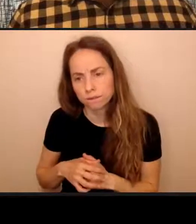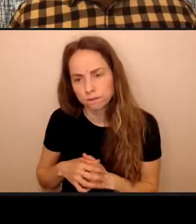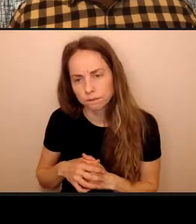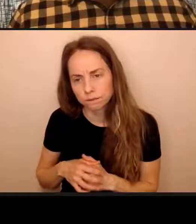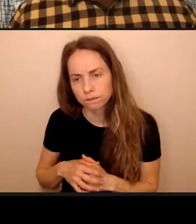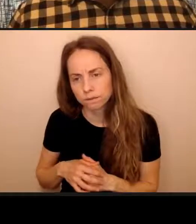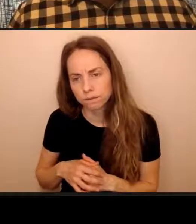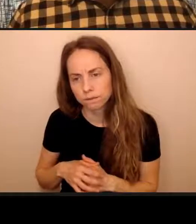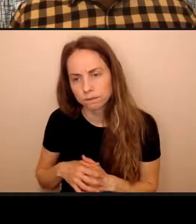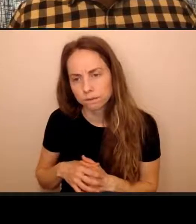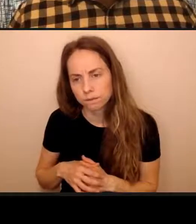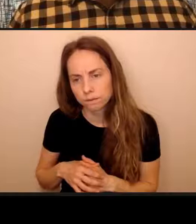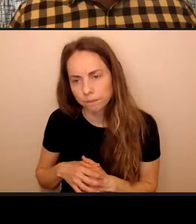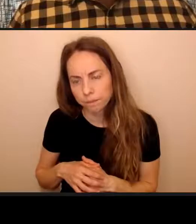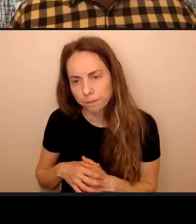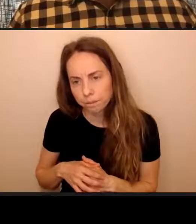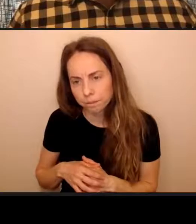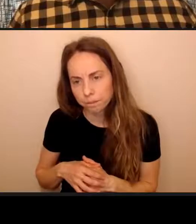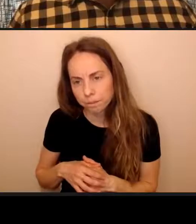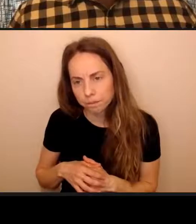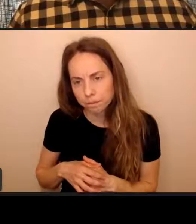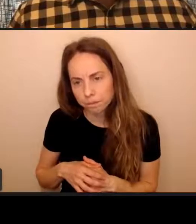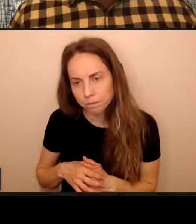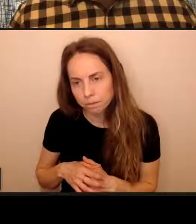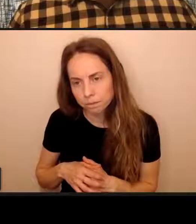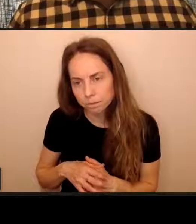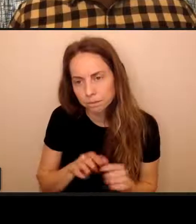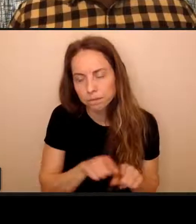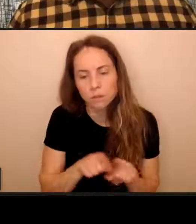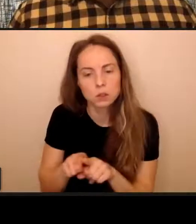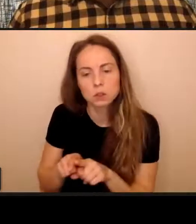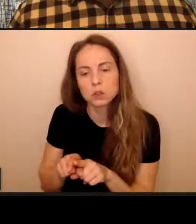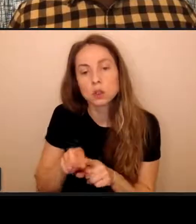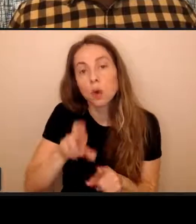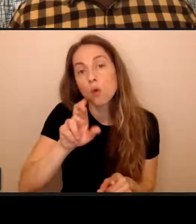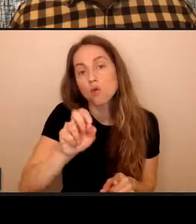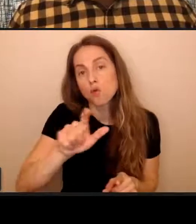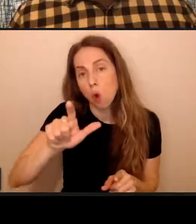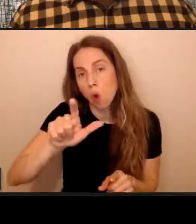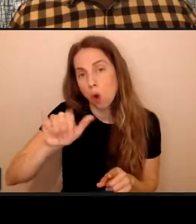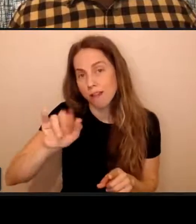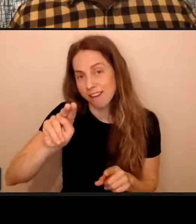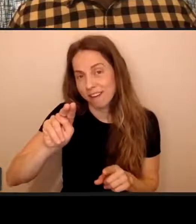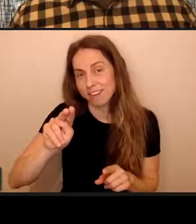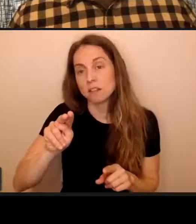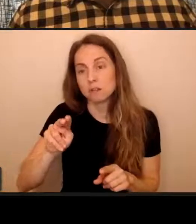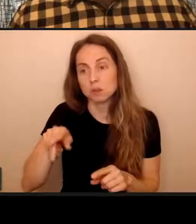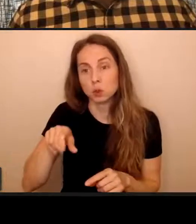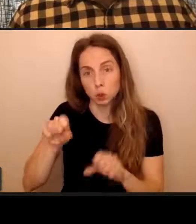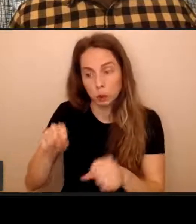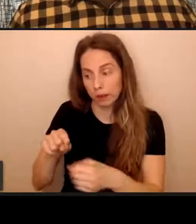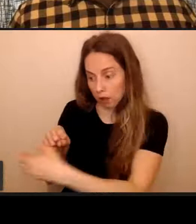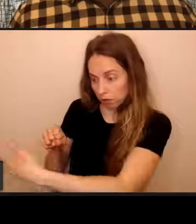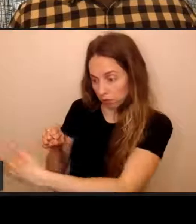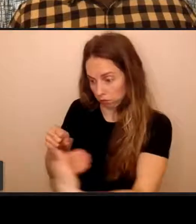there are also roll-in showers that you could roll into if you're using